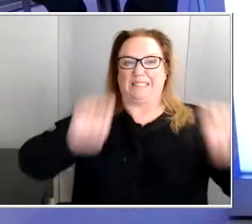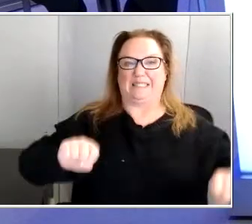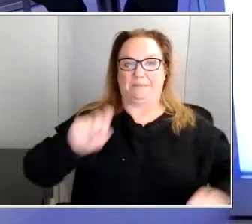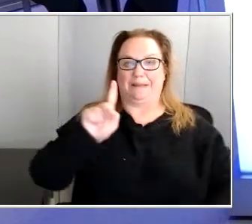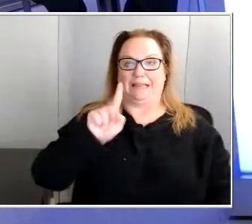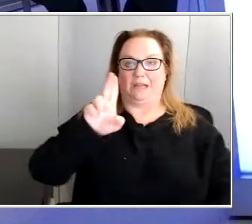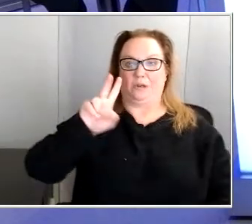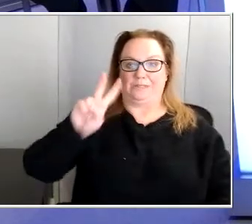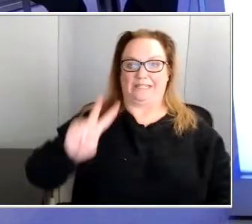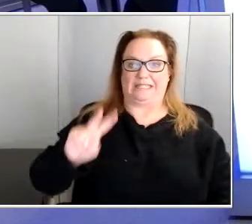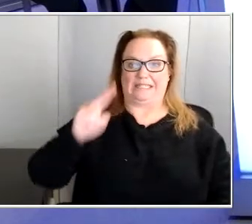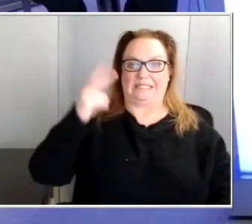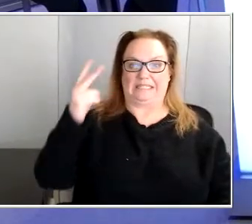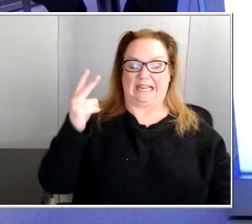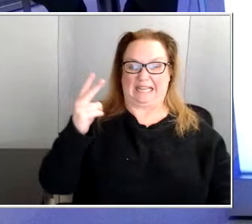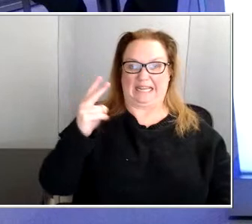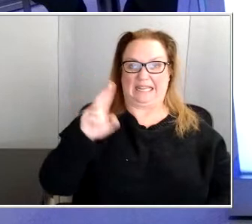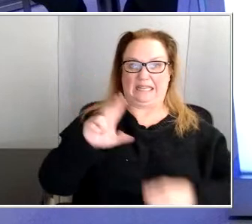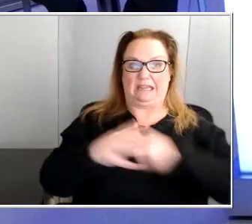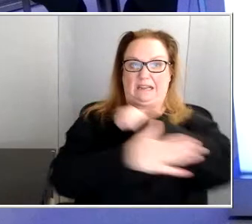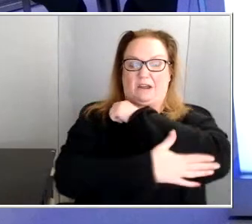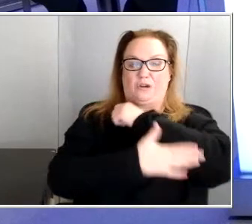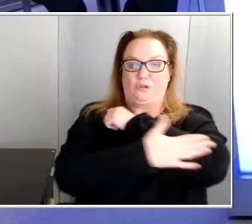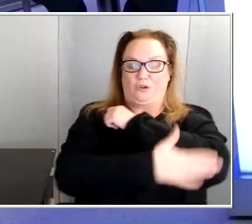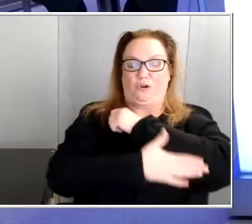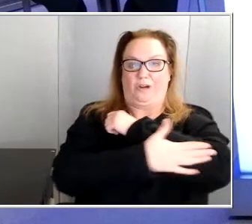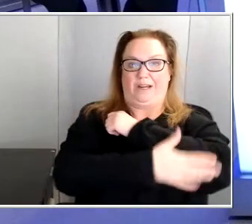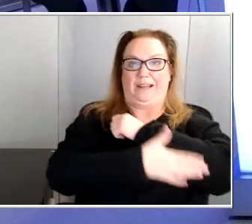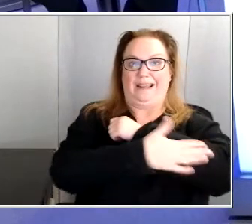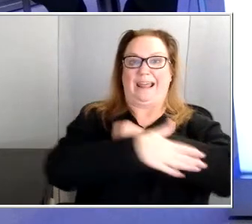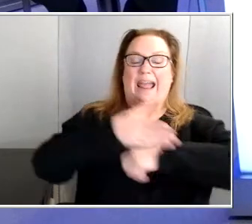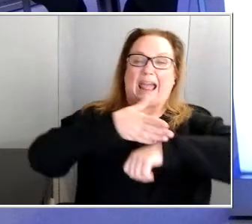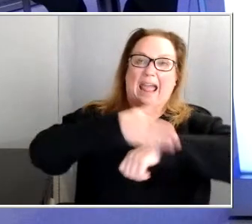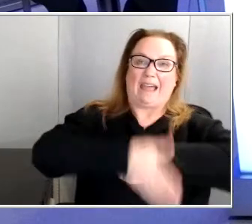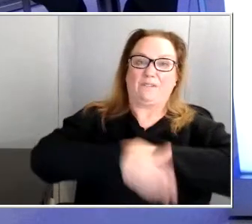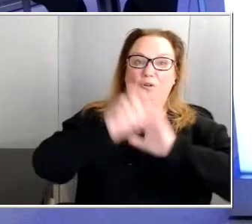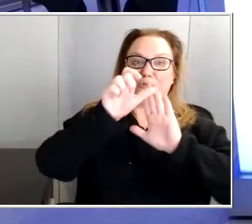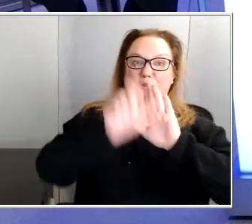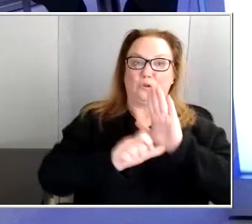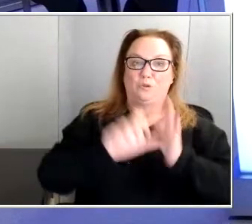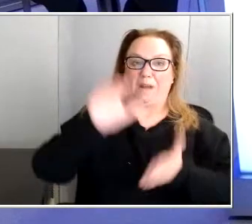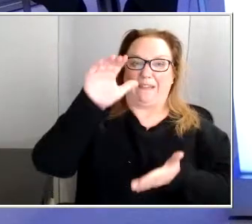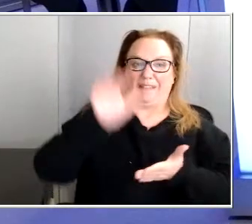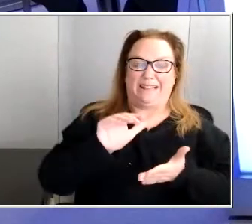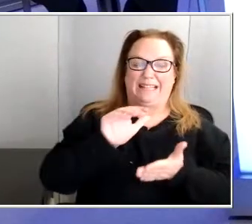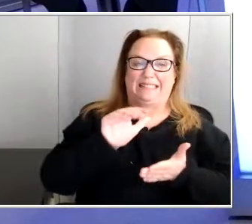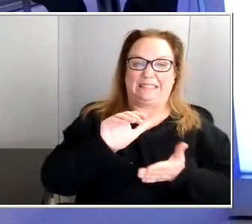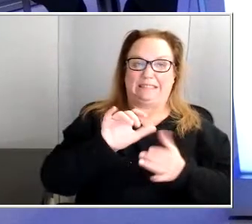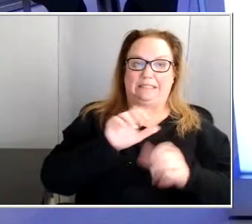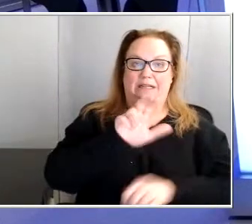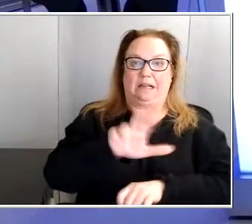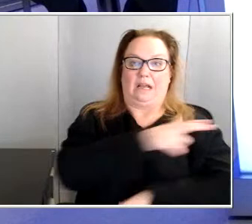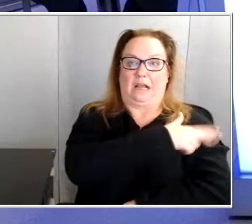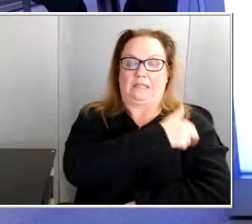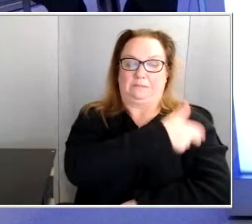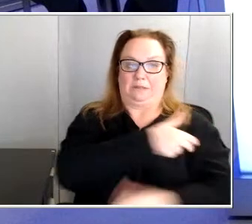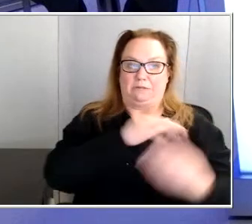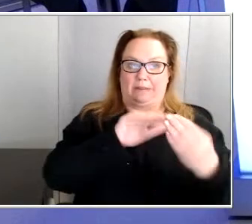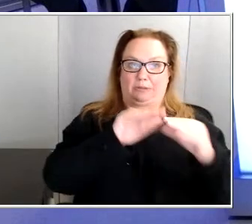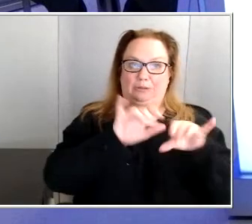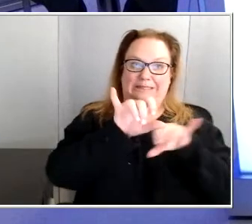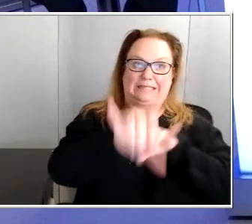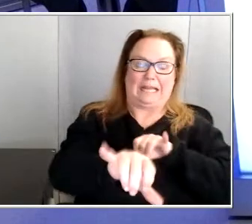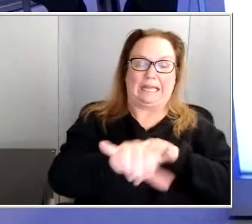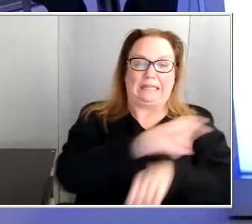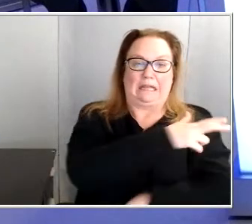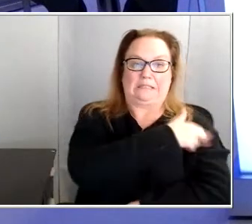length of stay following a heart transplant or an LVAD. Explain why we care about that. What does it mean? I mean, I would think, gosh, if you're